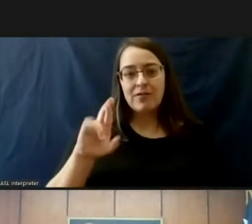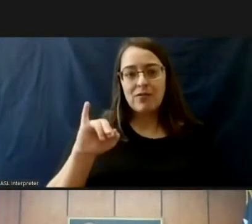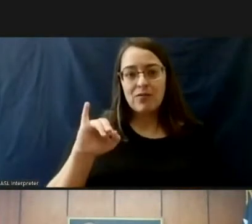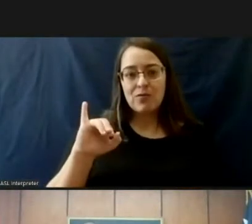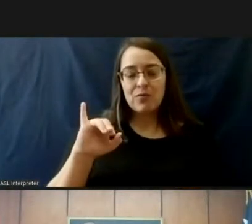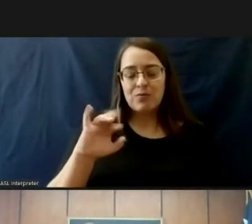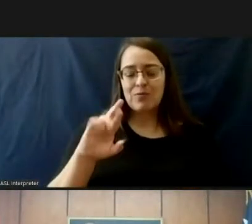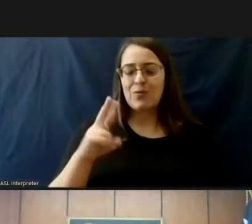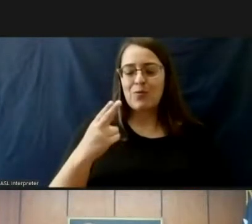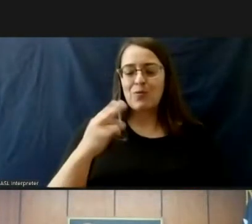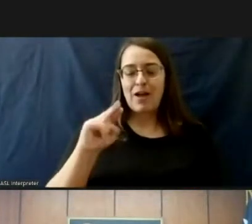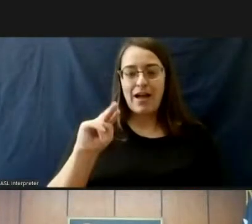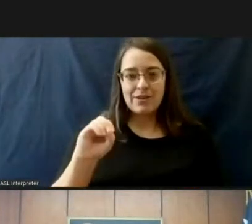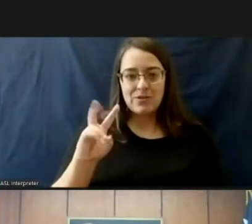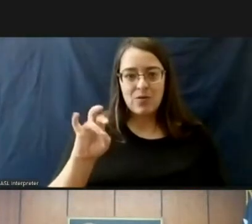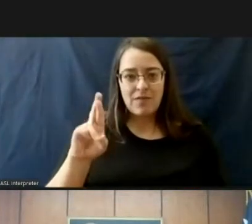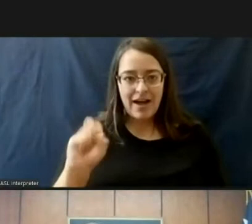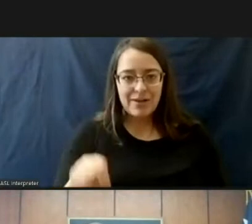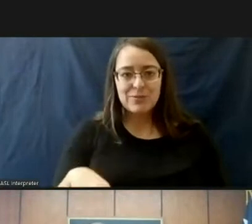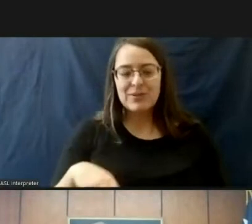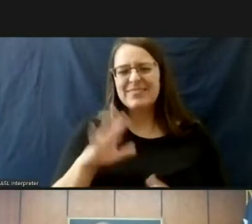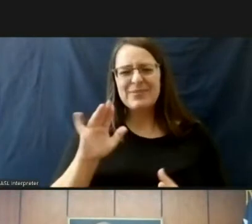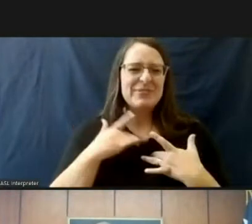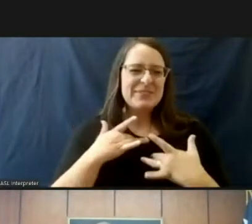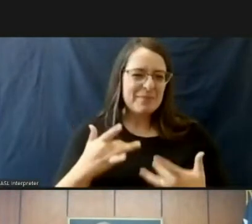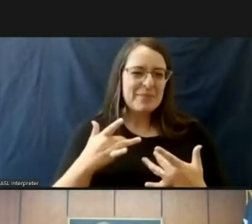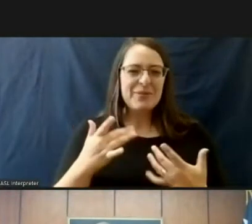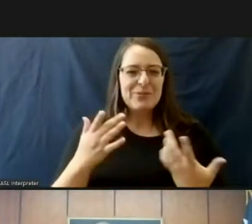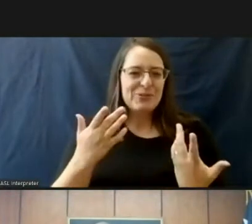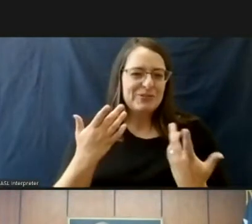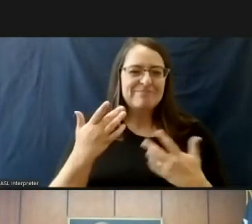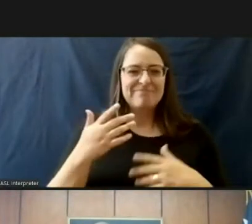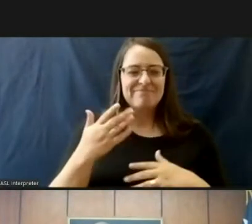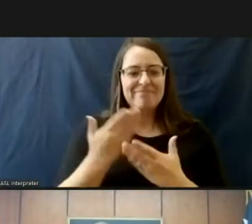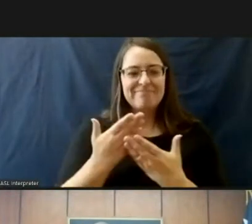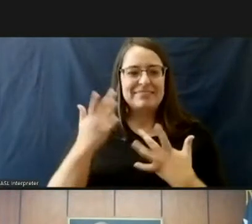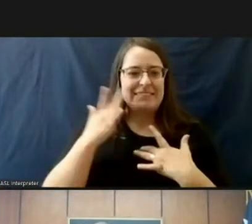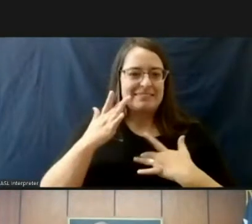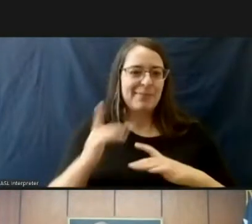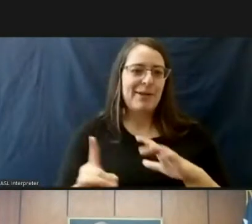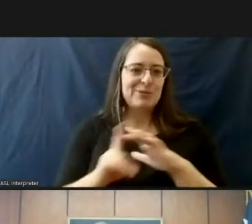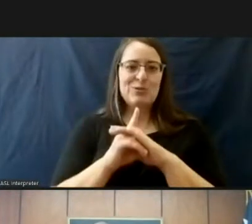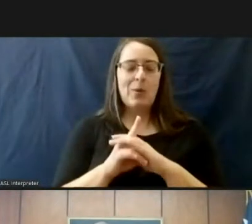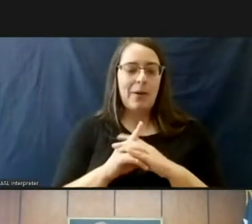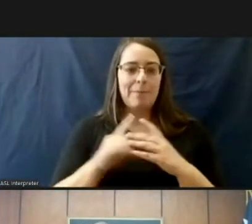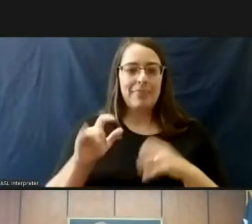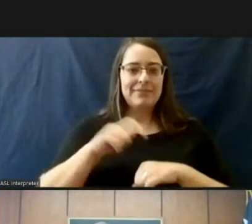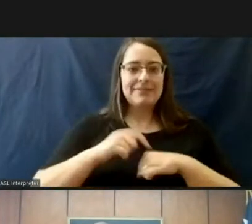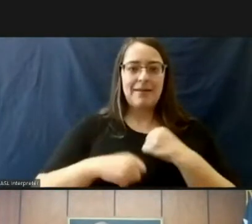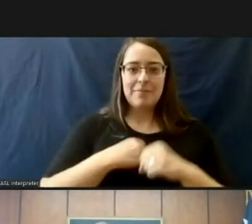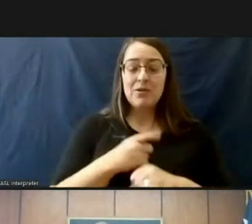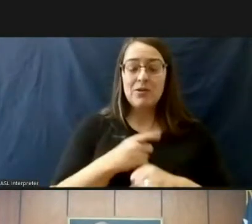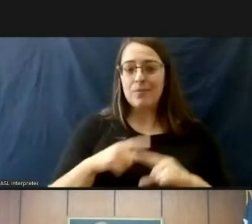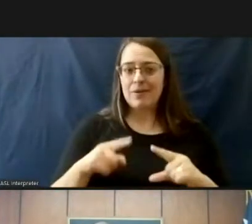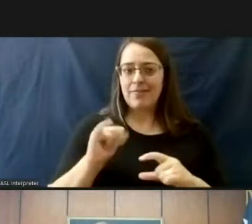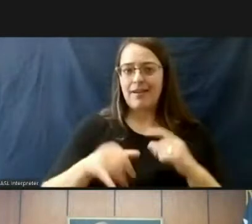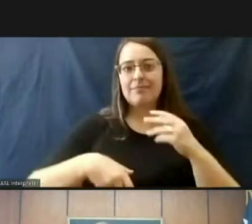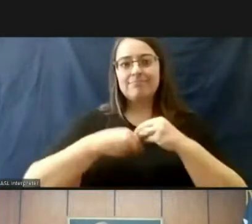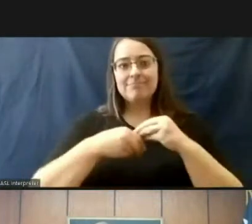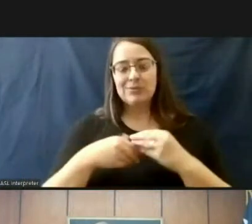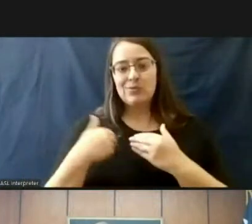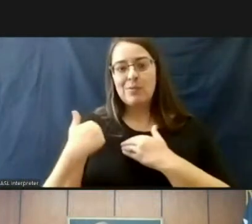are fairly typical seasonal things that just add to the overall burden. We are seeing an increase in the